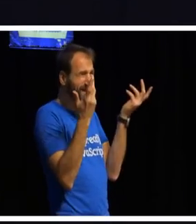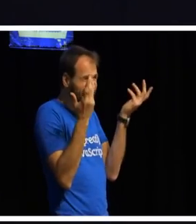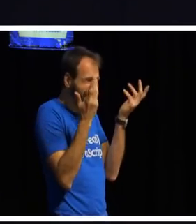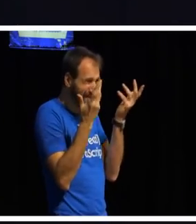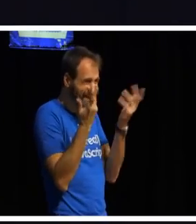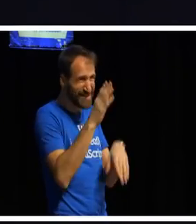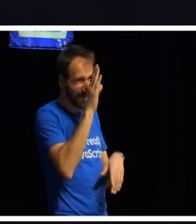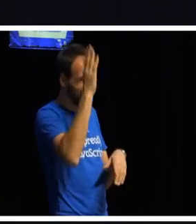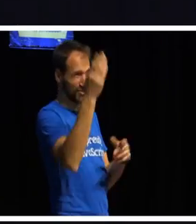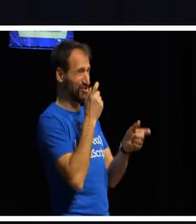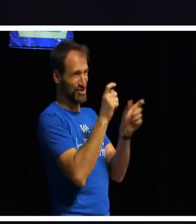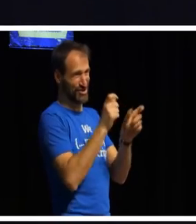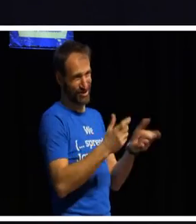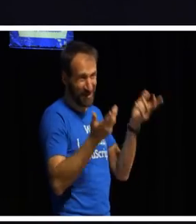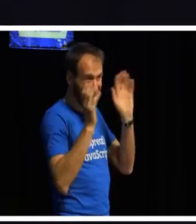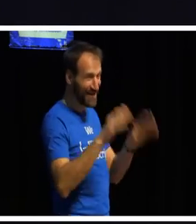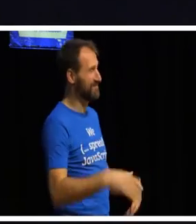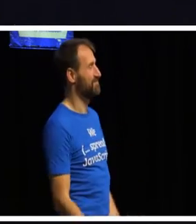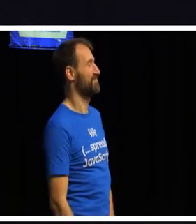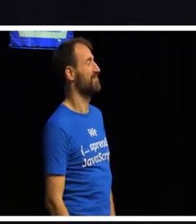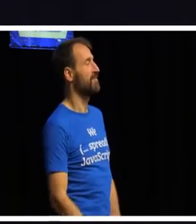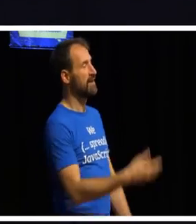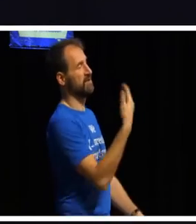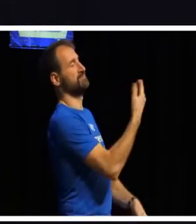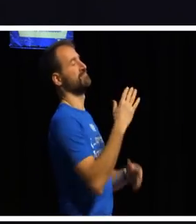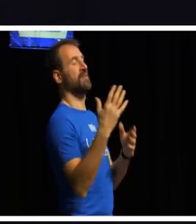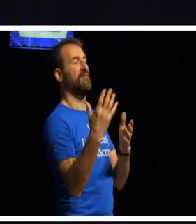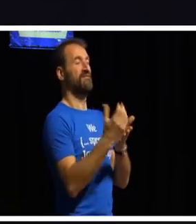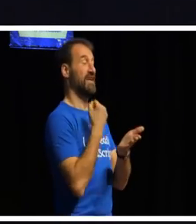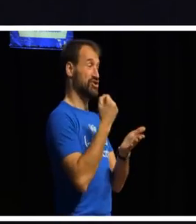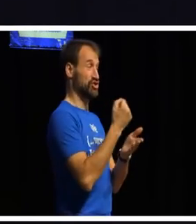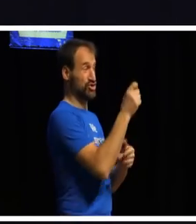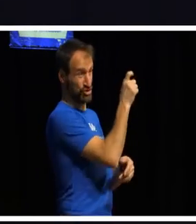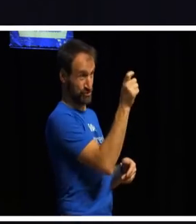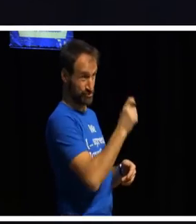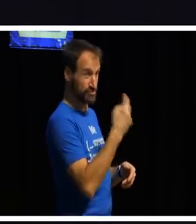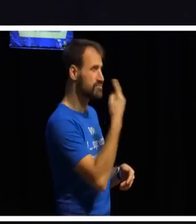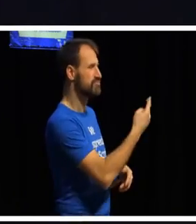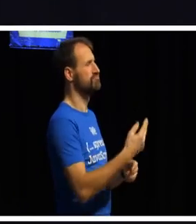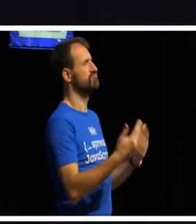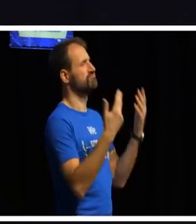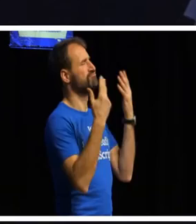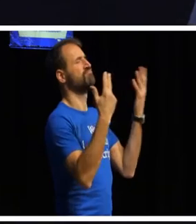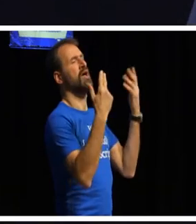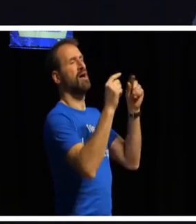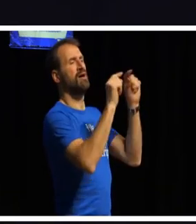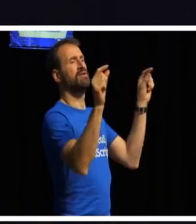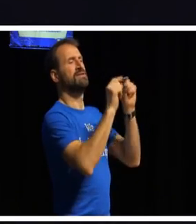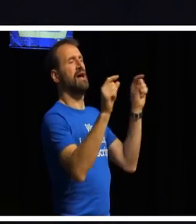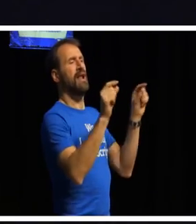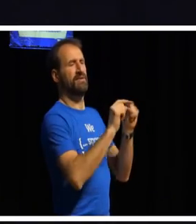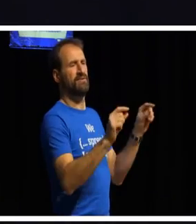So when you stream values from fetch, each value is a uint 8 array of bytes. But often you don't want bytes. You want something else,